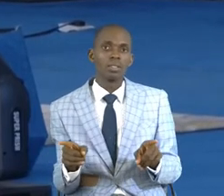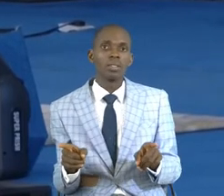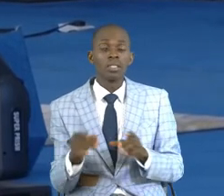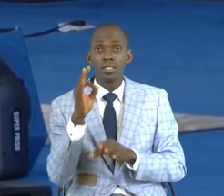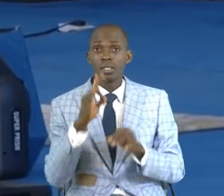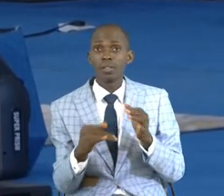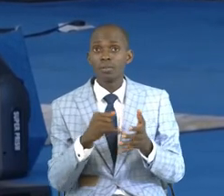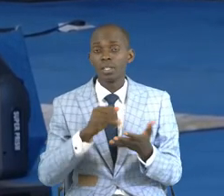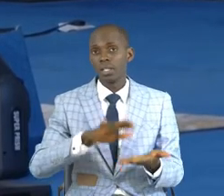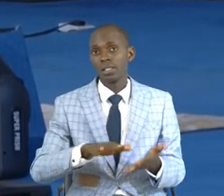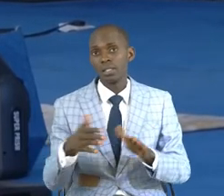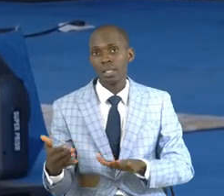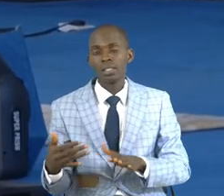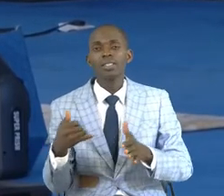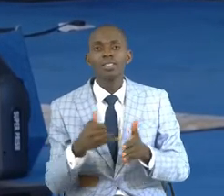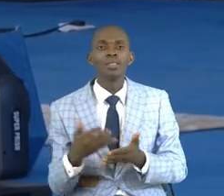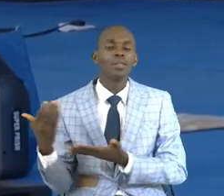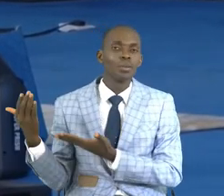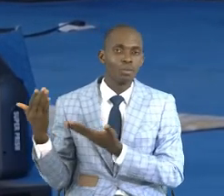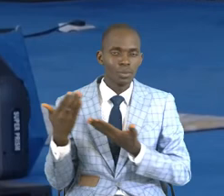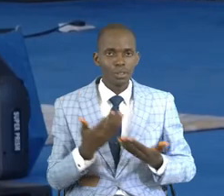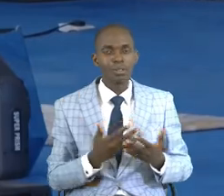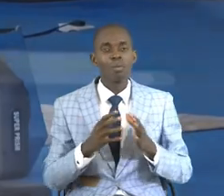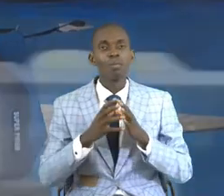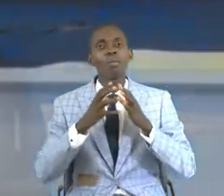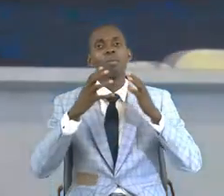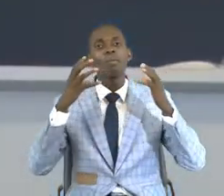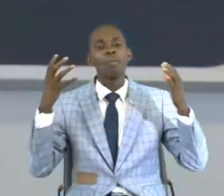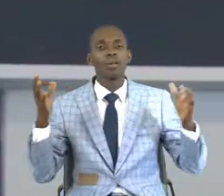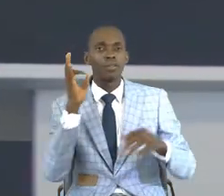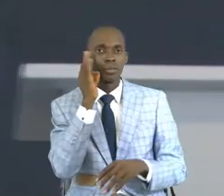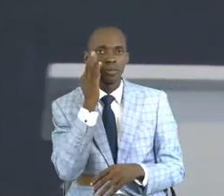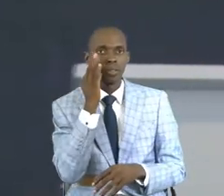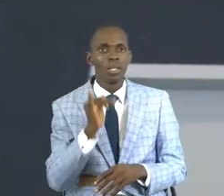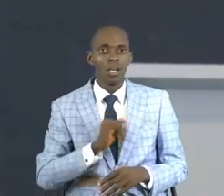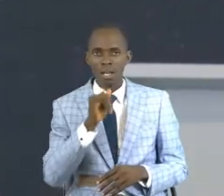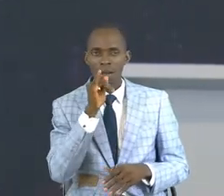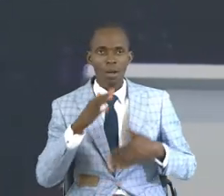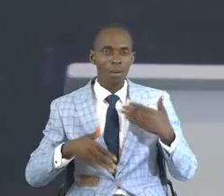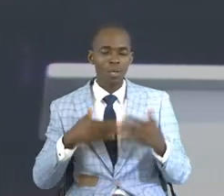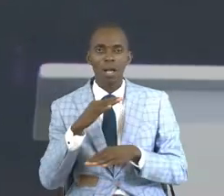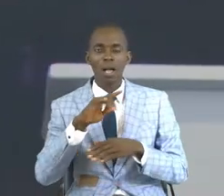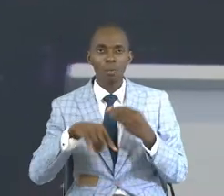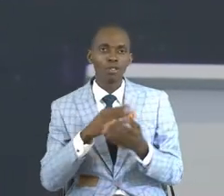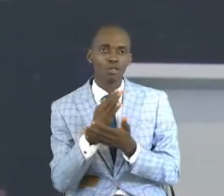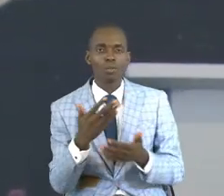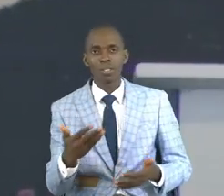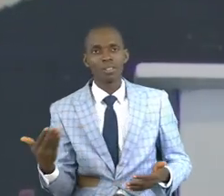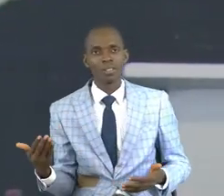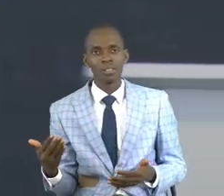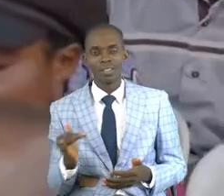die, it bringeth forth much fruit. I'm happy about something. I won't tell